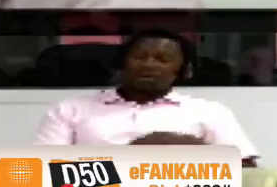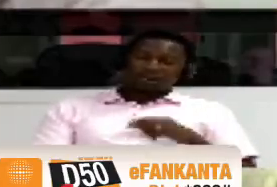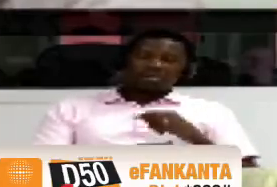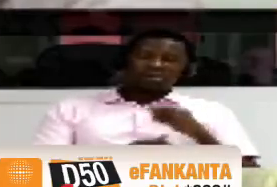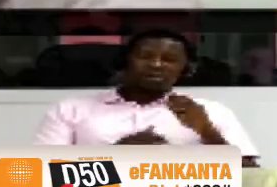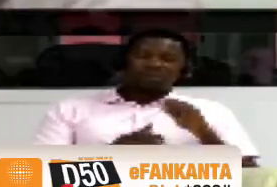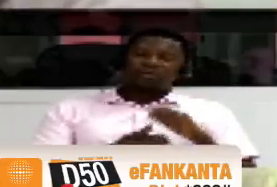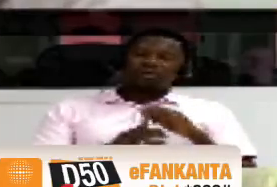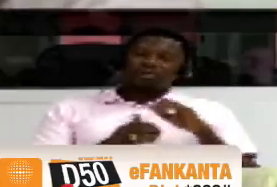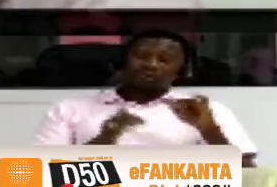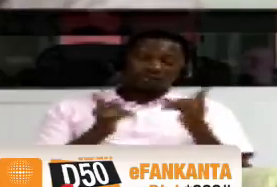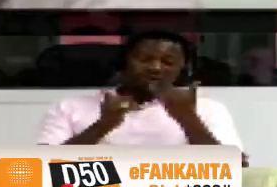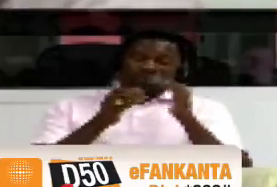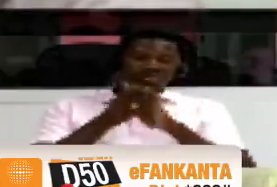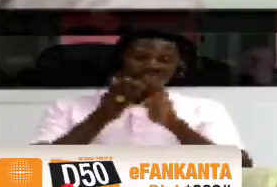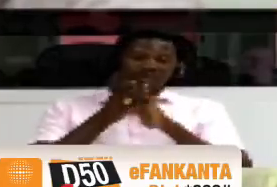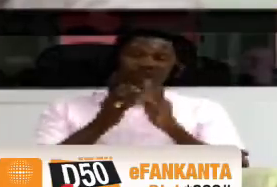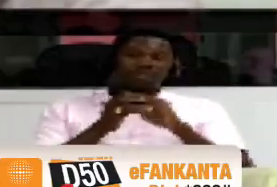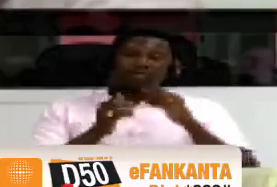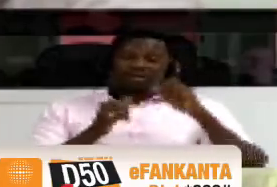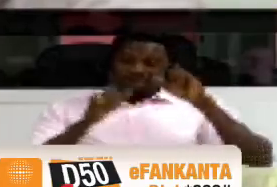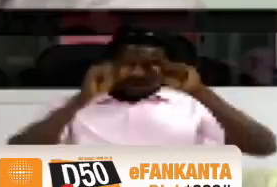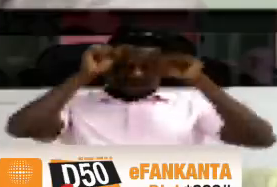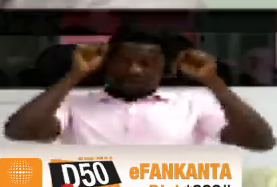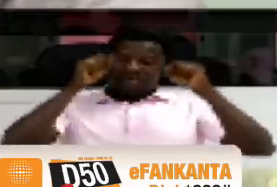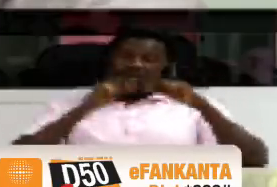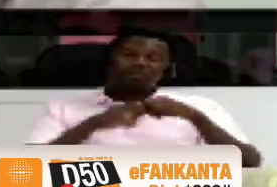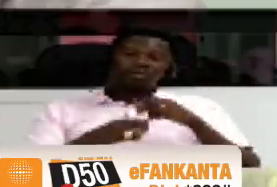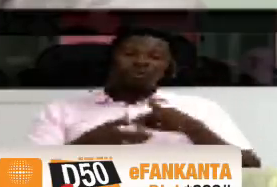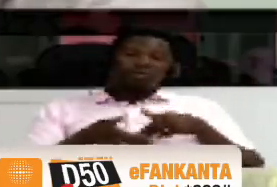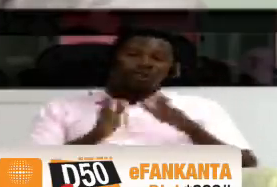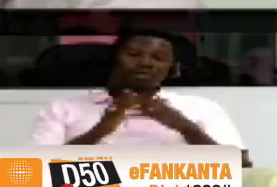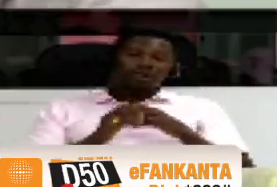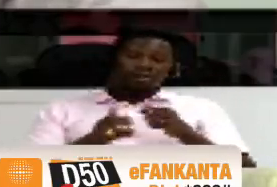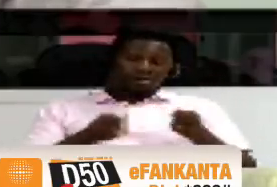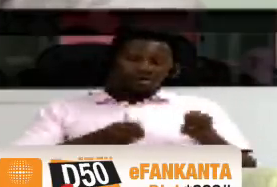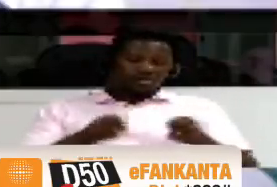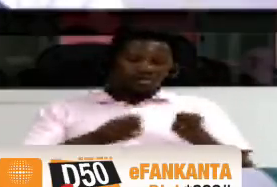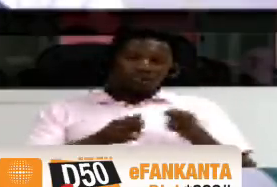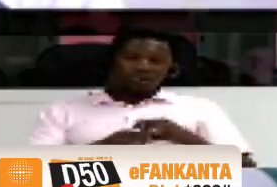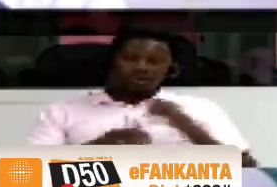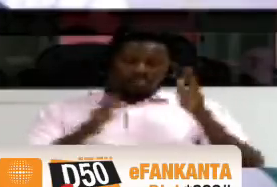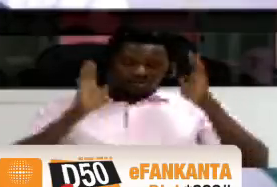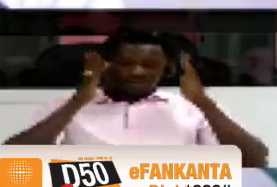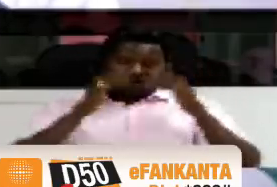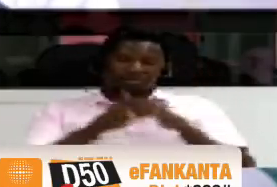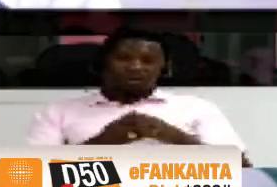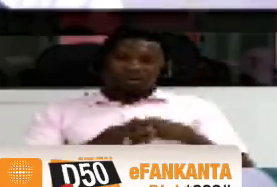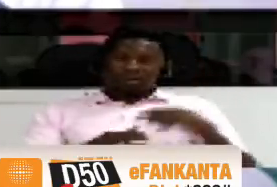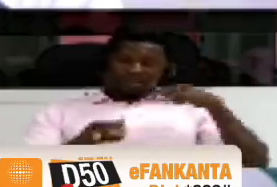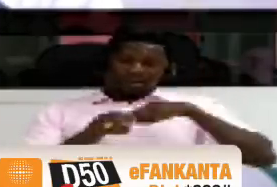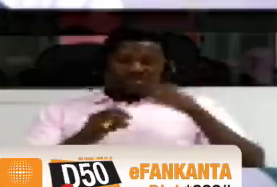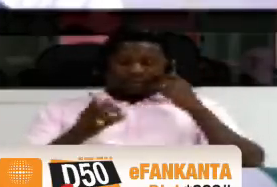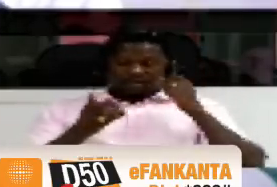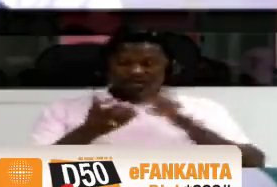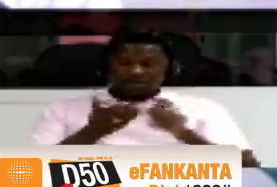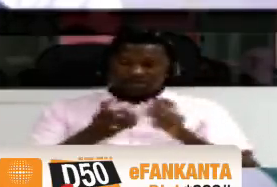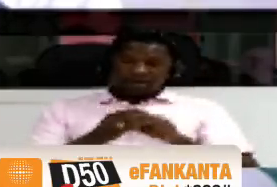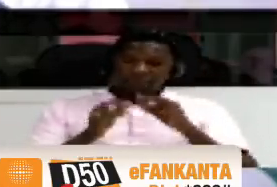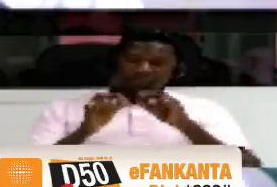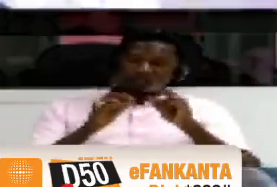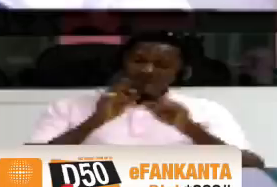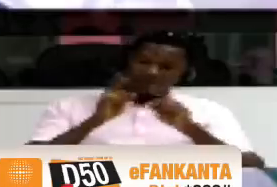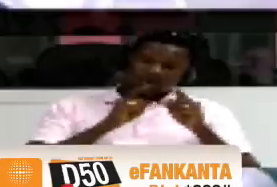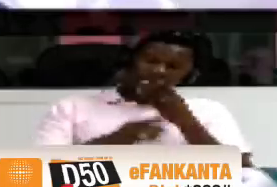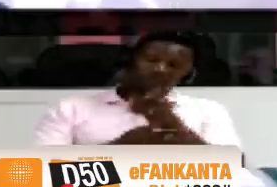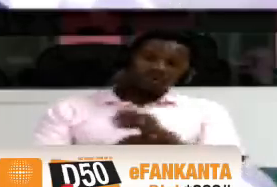government for the way they handled the crisis in a press briefing. So you could